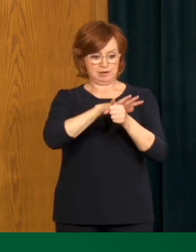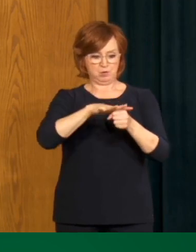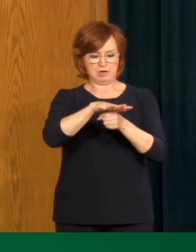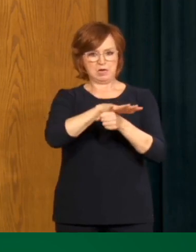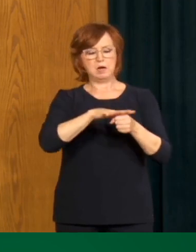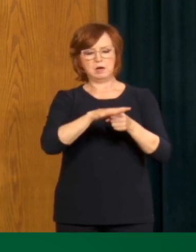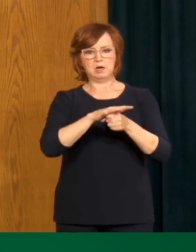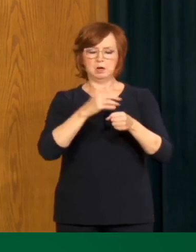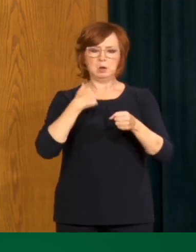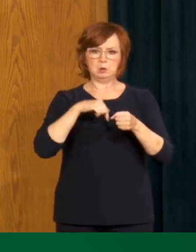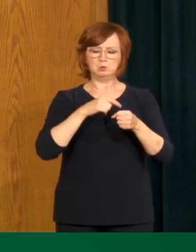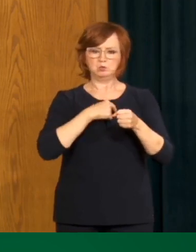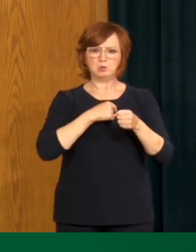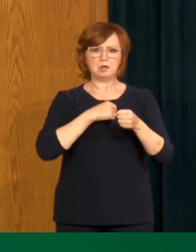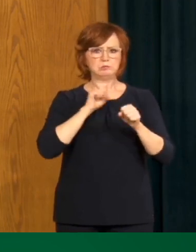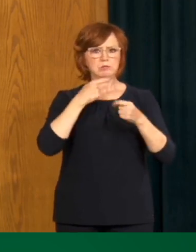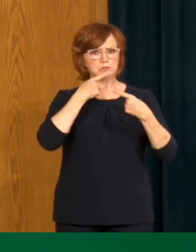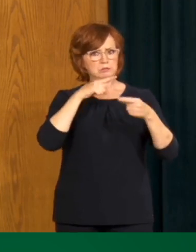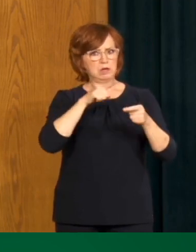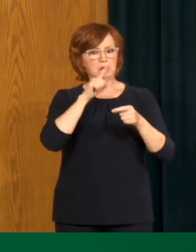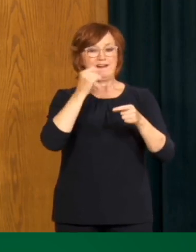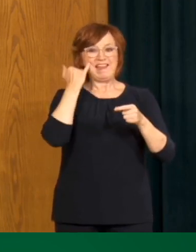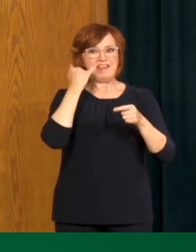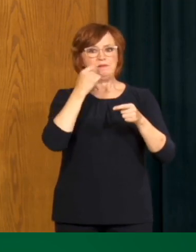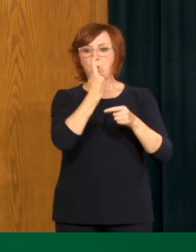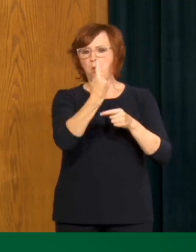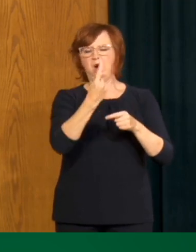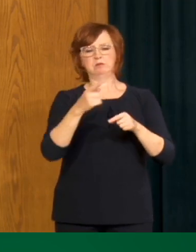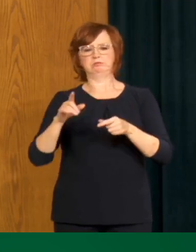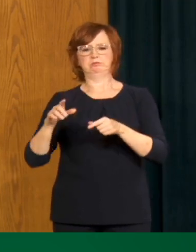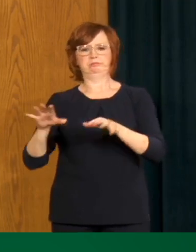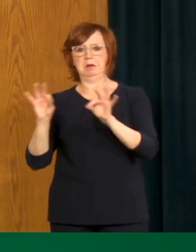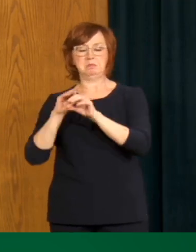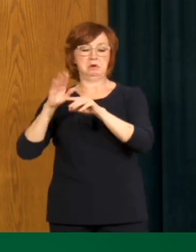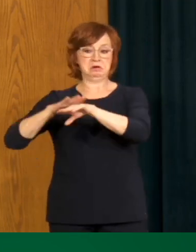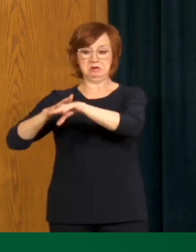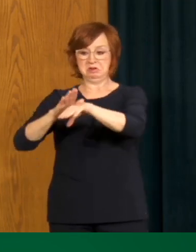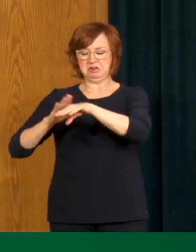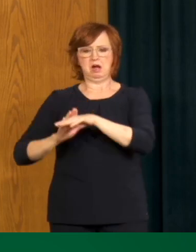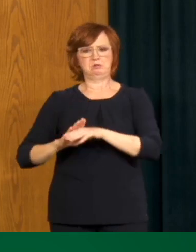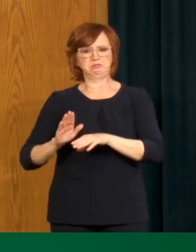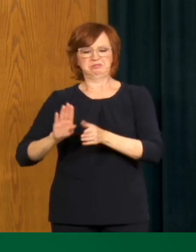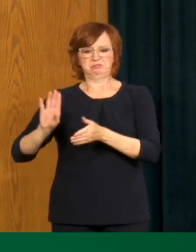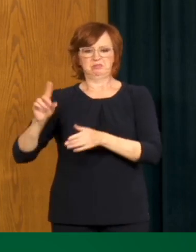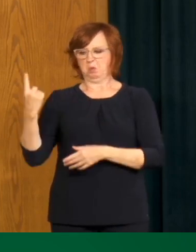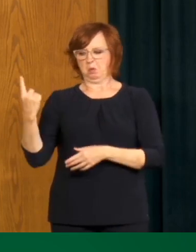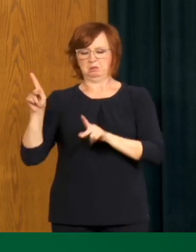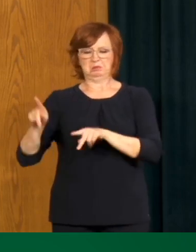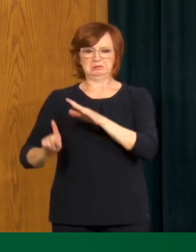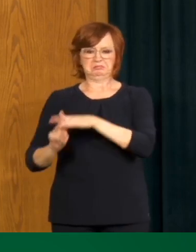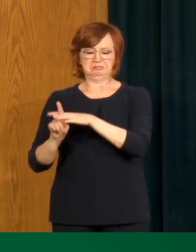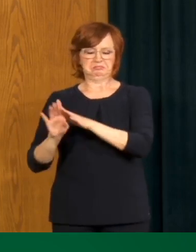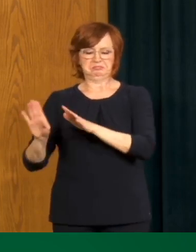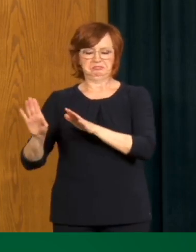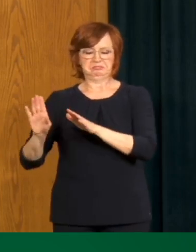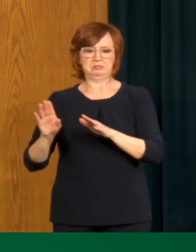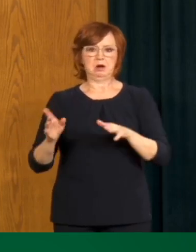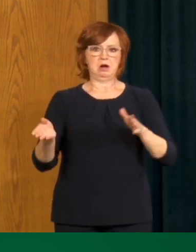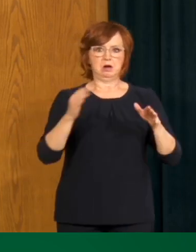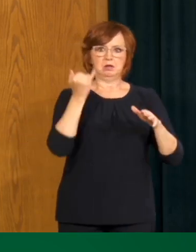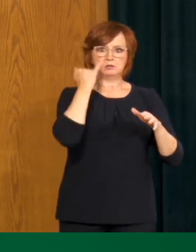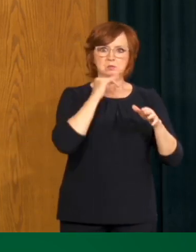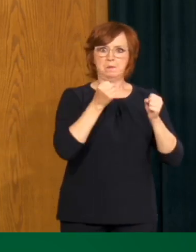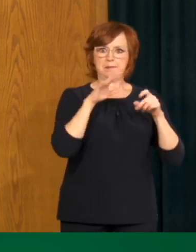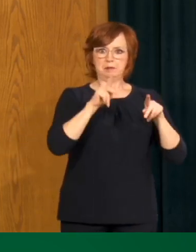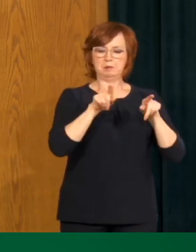at various geographies. We looked at former RHA boundaries. We looked at trading areas. Certainly, the SHA is one